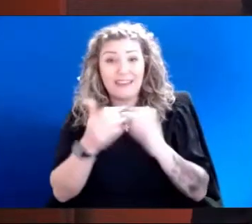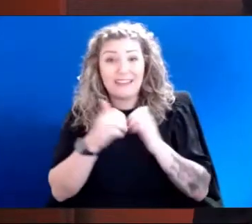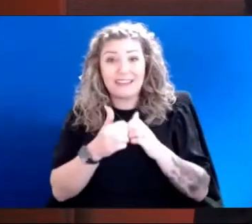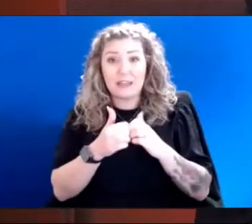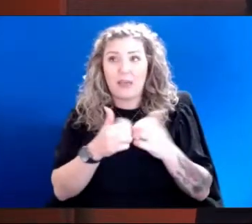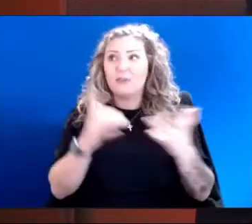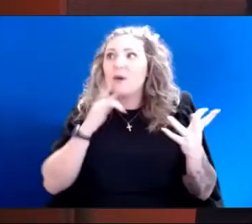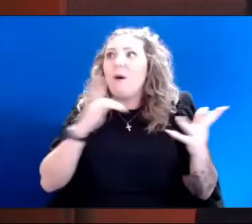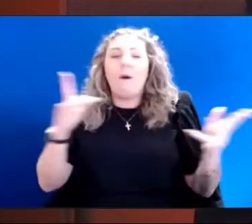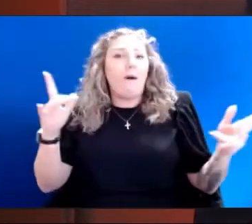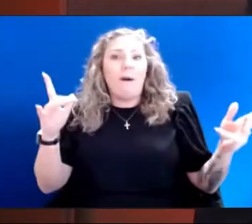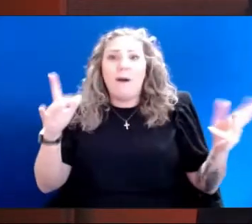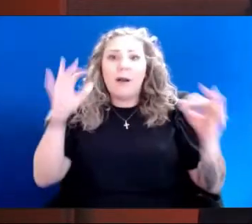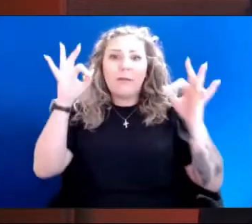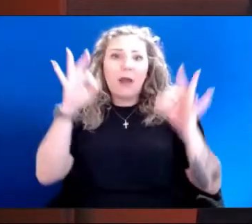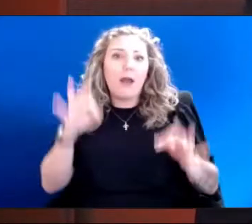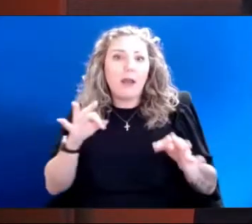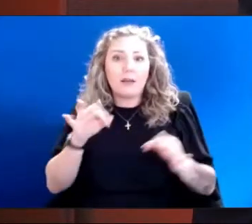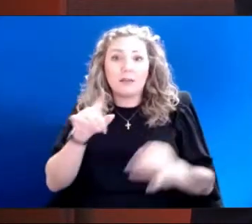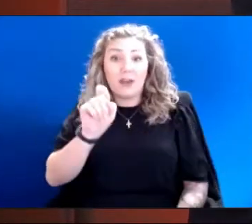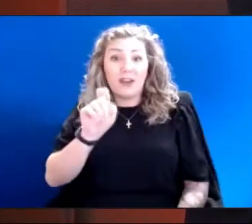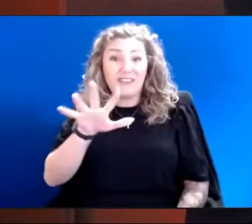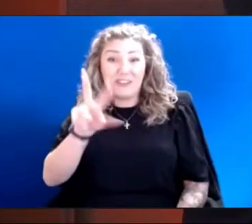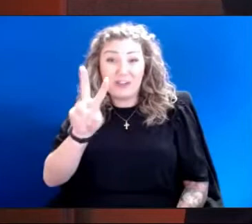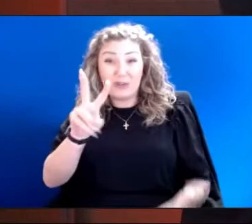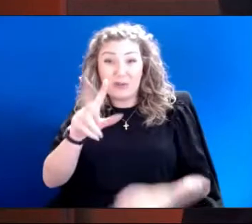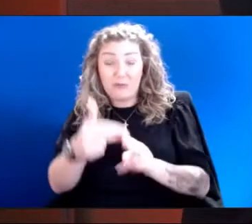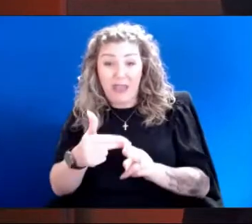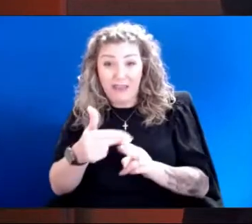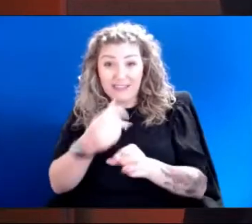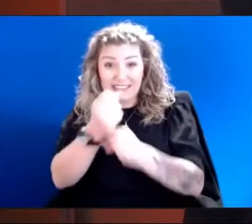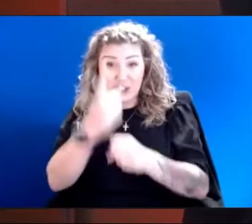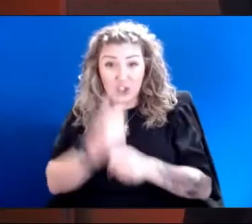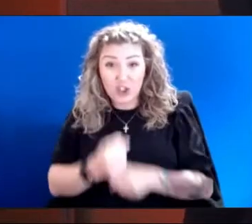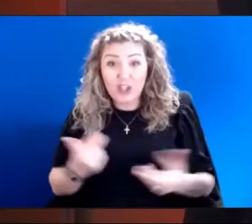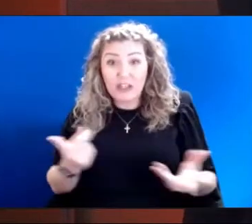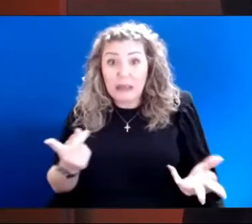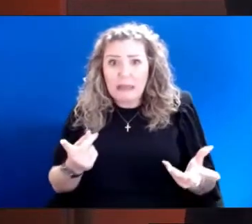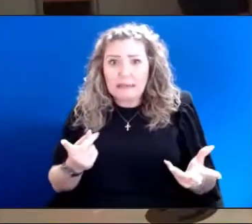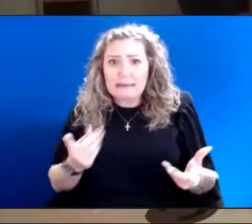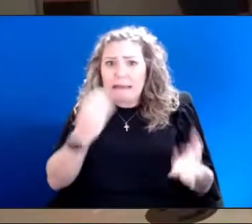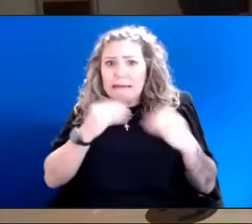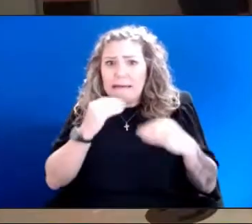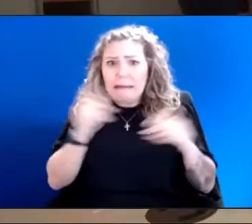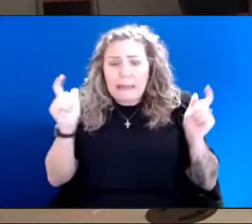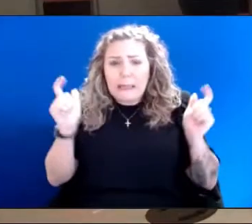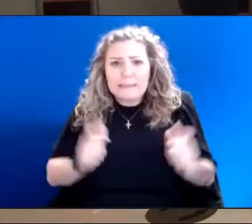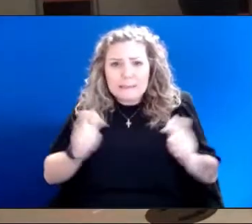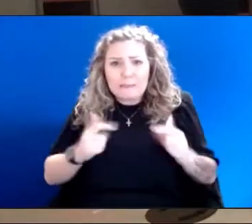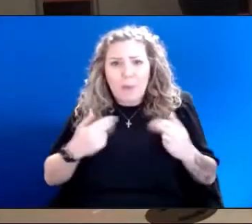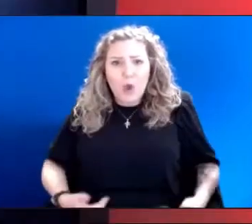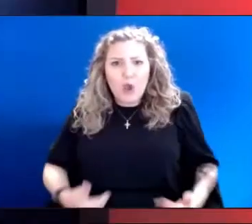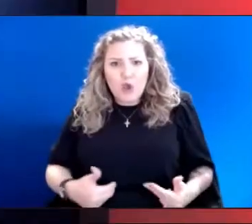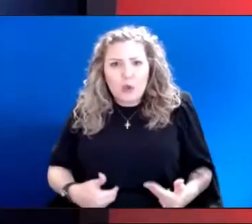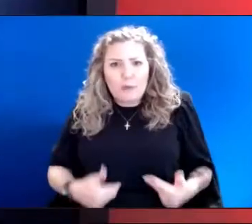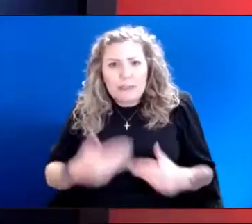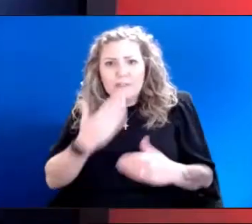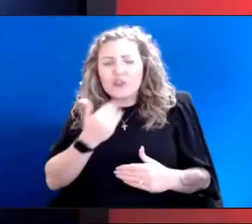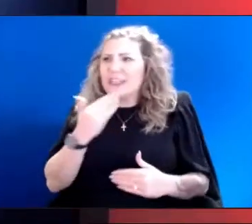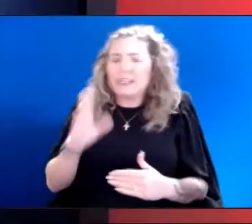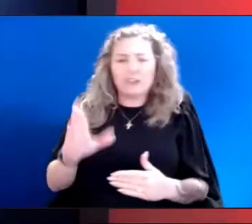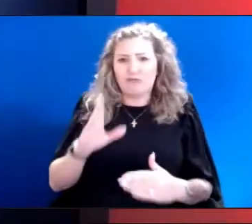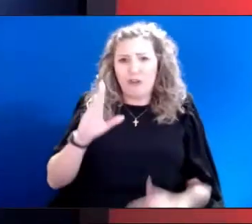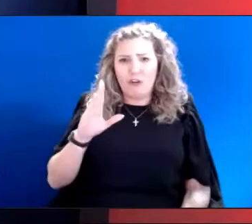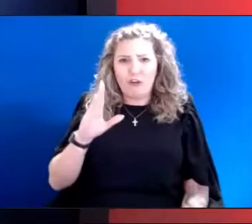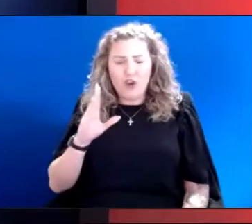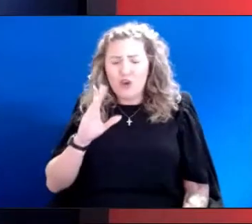So the 152 pounds a year, that's eating a small human of sugar. It's kind of concerning, right? That's freaky. That's just, I keep using the word freaky, probably but freaky it's that